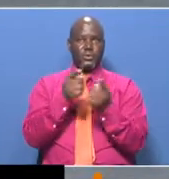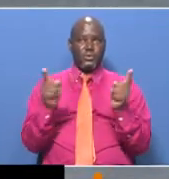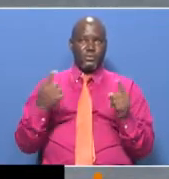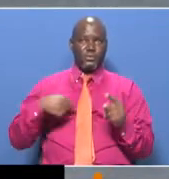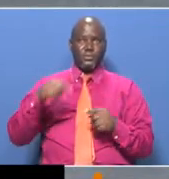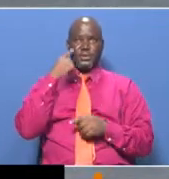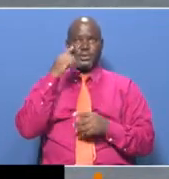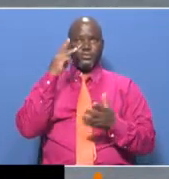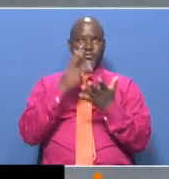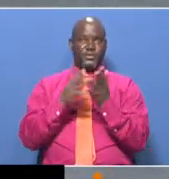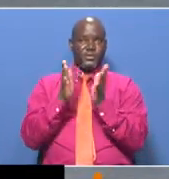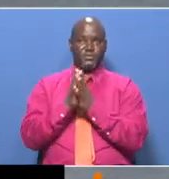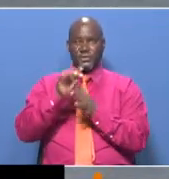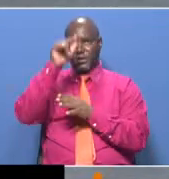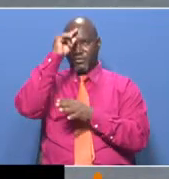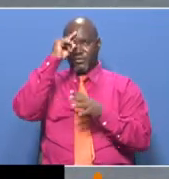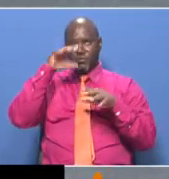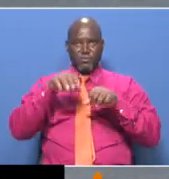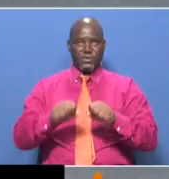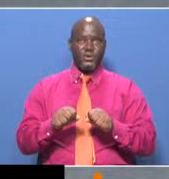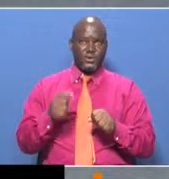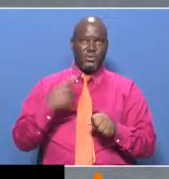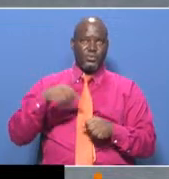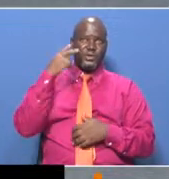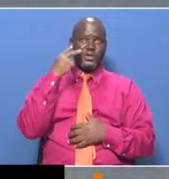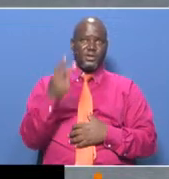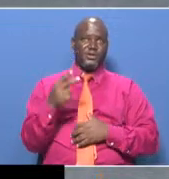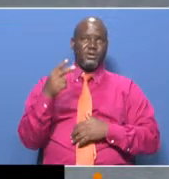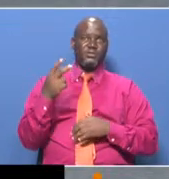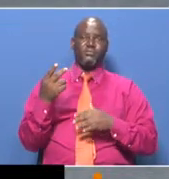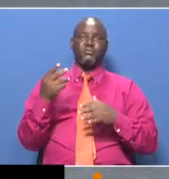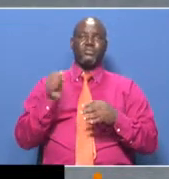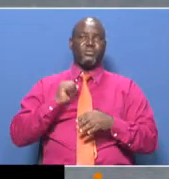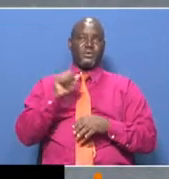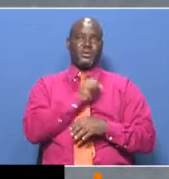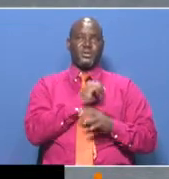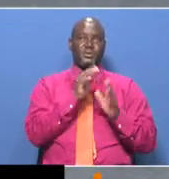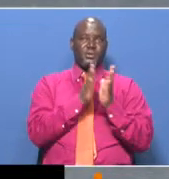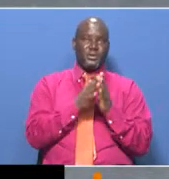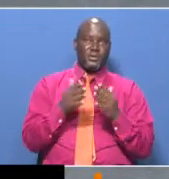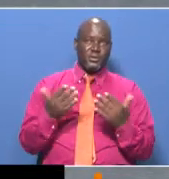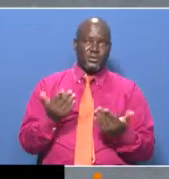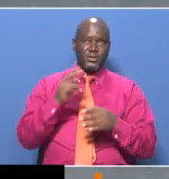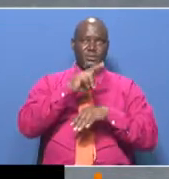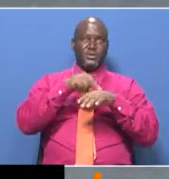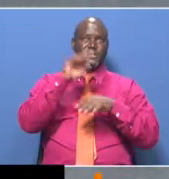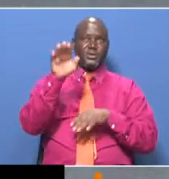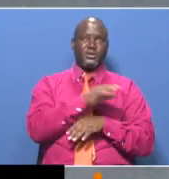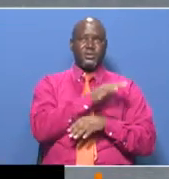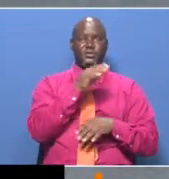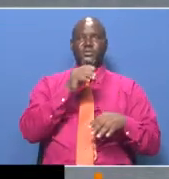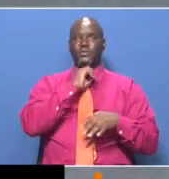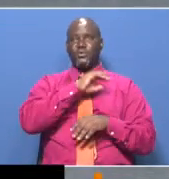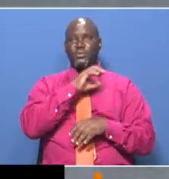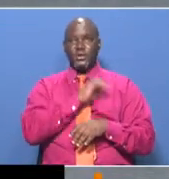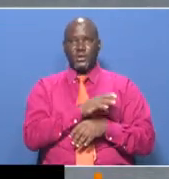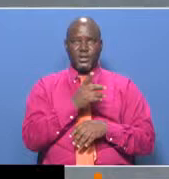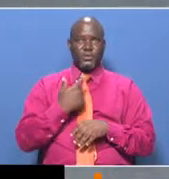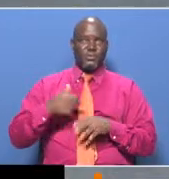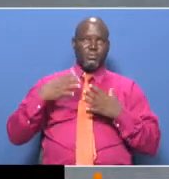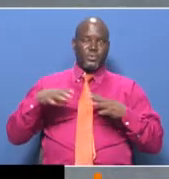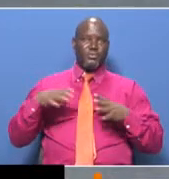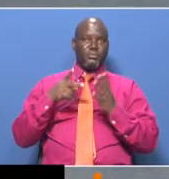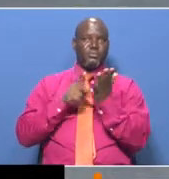also witnessed state capture, where we have seen members of the Senate and members of the National Assembly complaining that people are